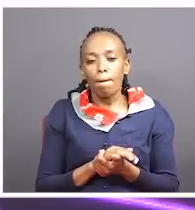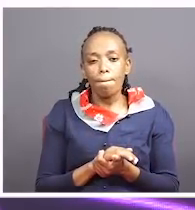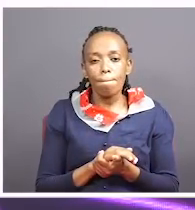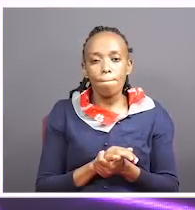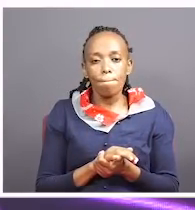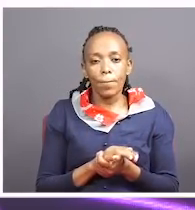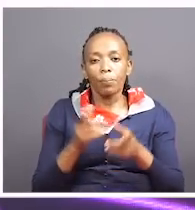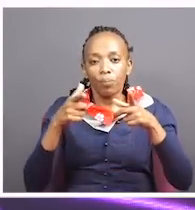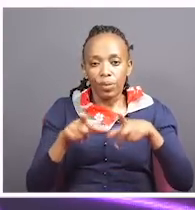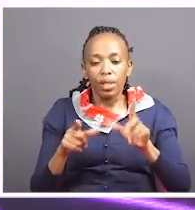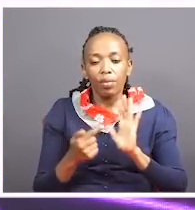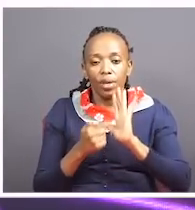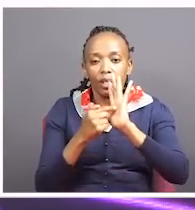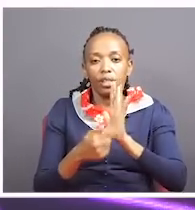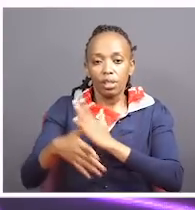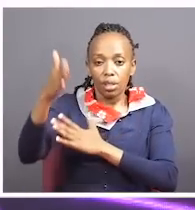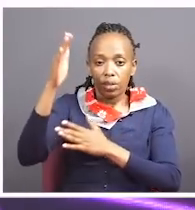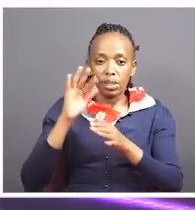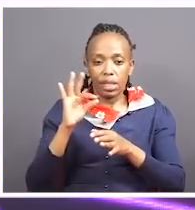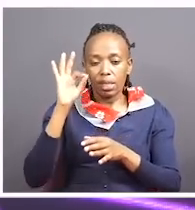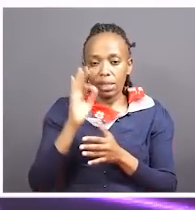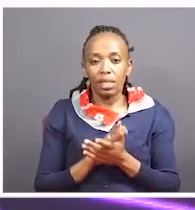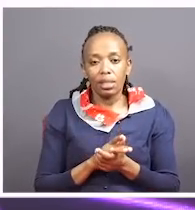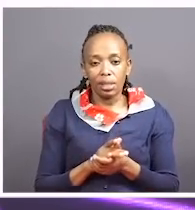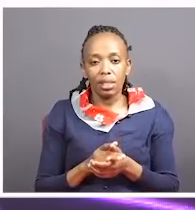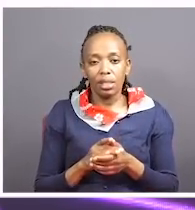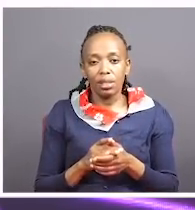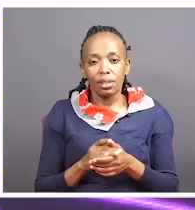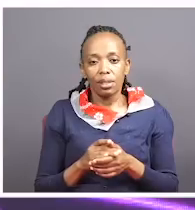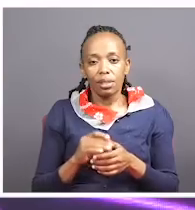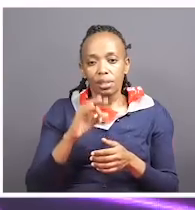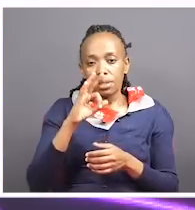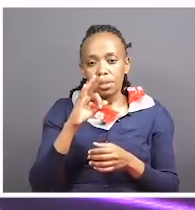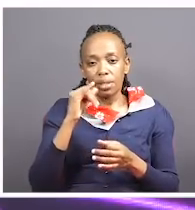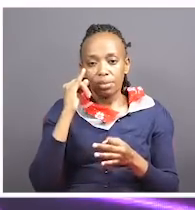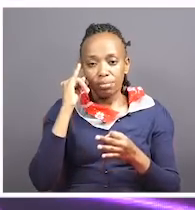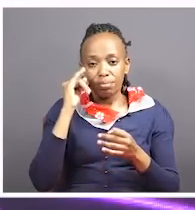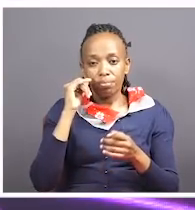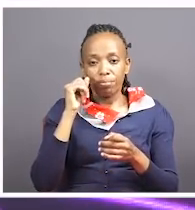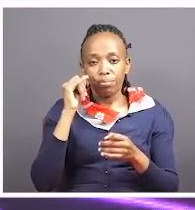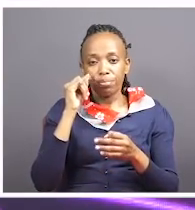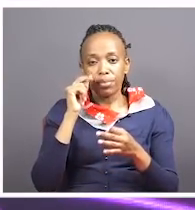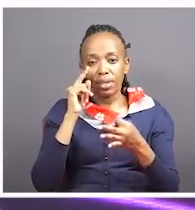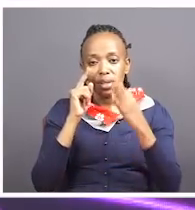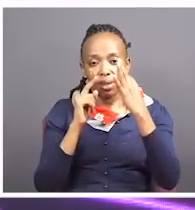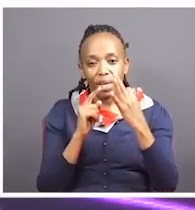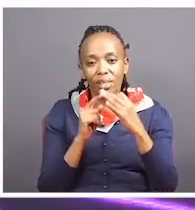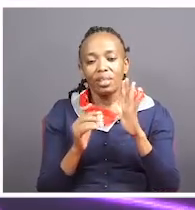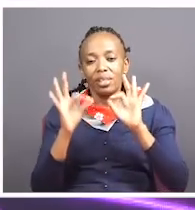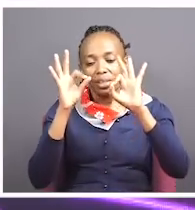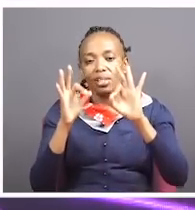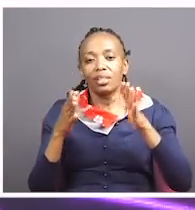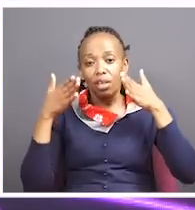best. Let it radiate God's excellence. Thirdly, and I need to close, excellence is